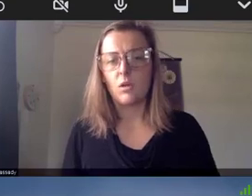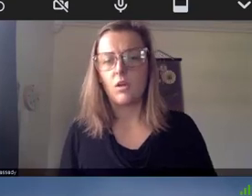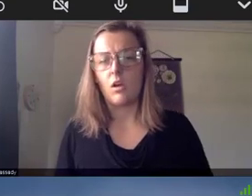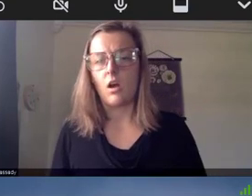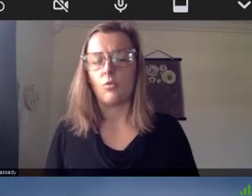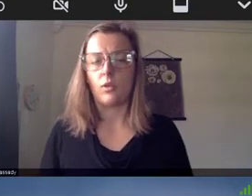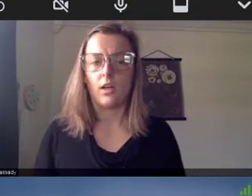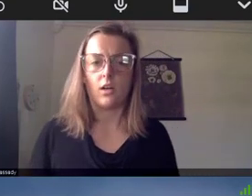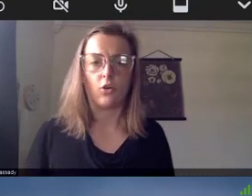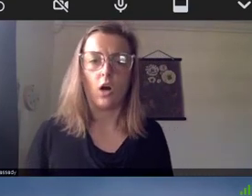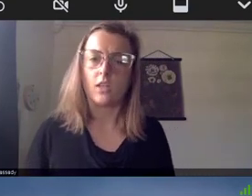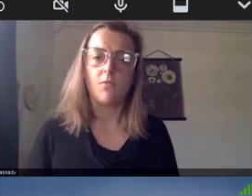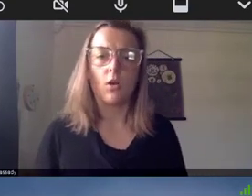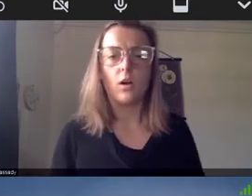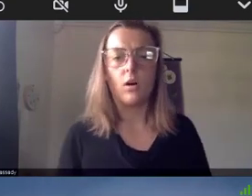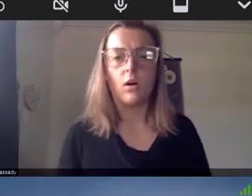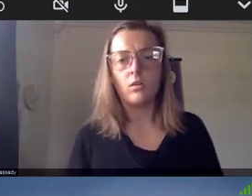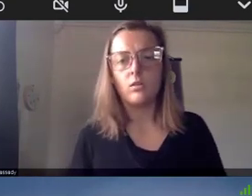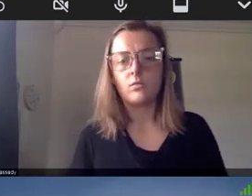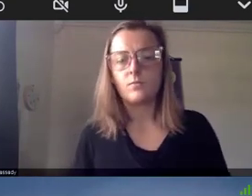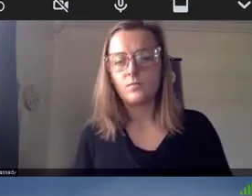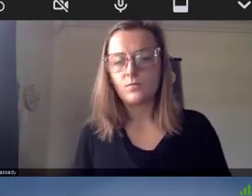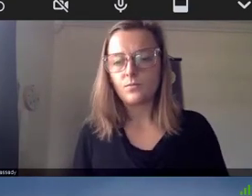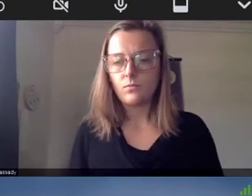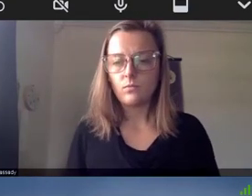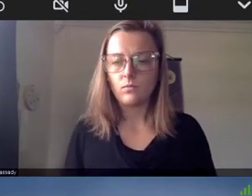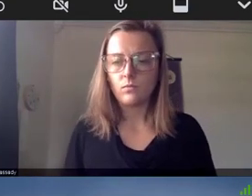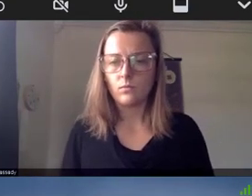Is that going to be related to cross flow at all?